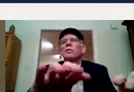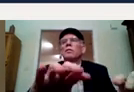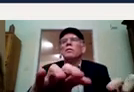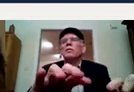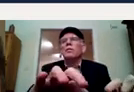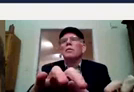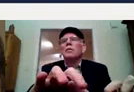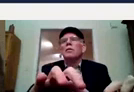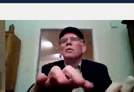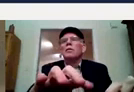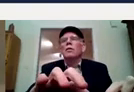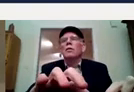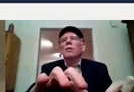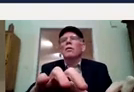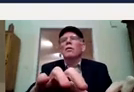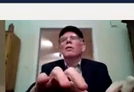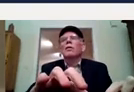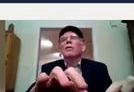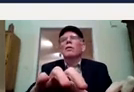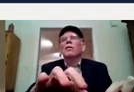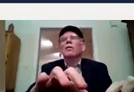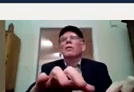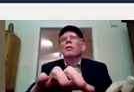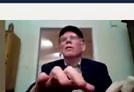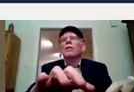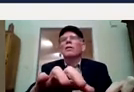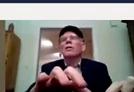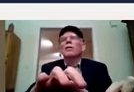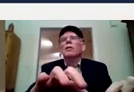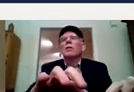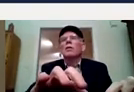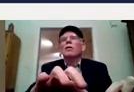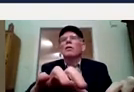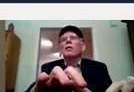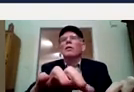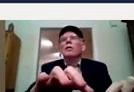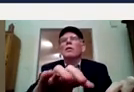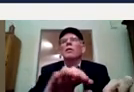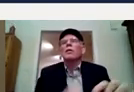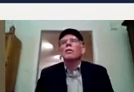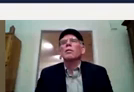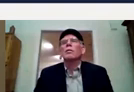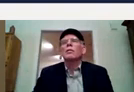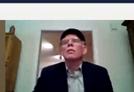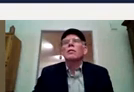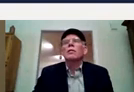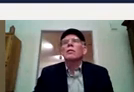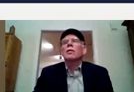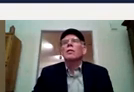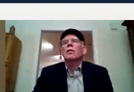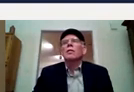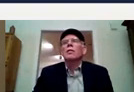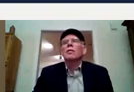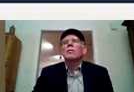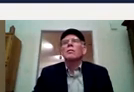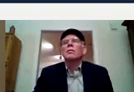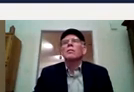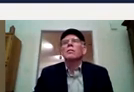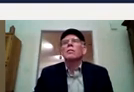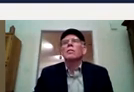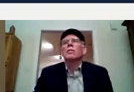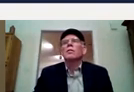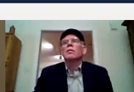did want to mention, I am concerned about the potential of losing what I think are market rate affordable housing